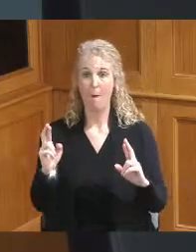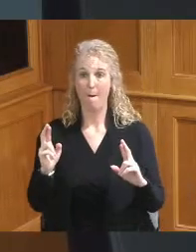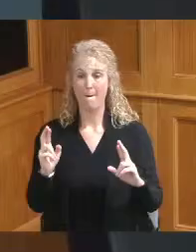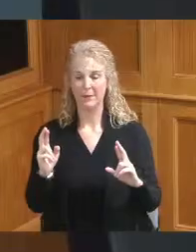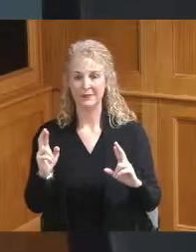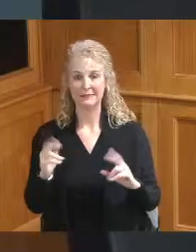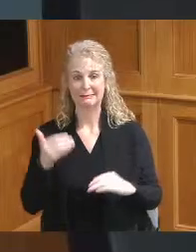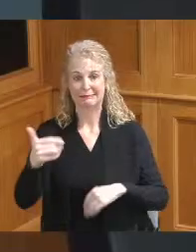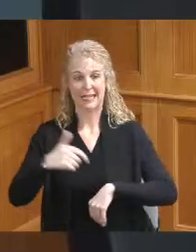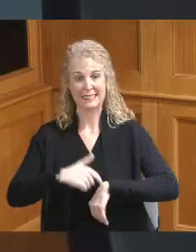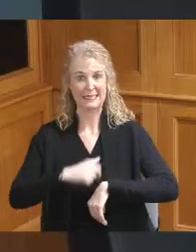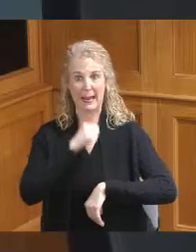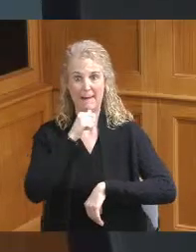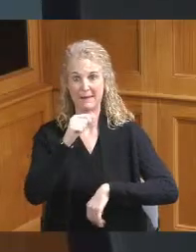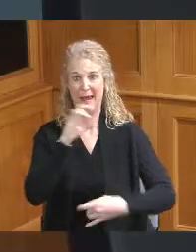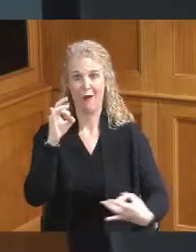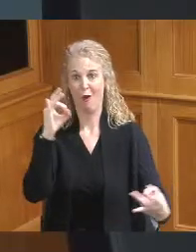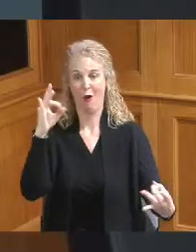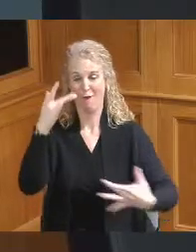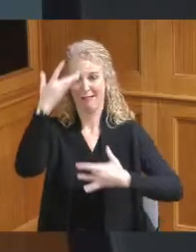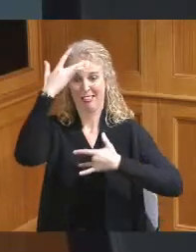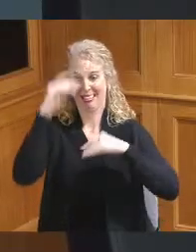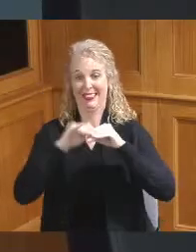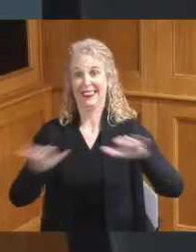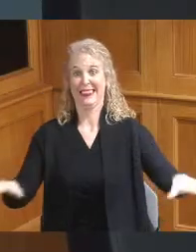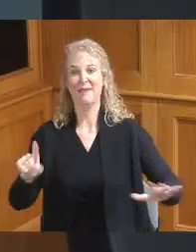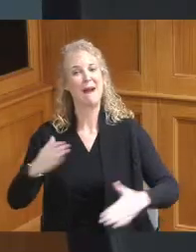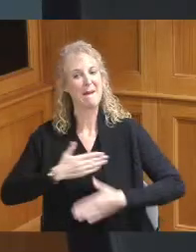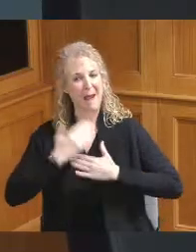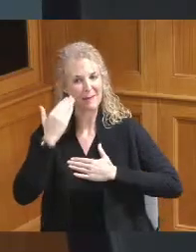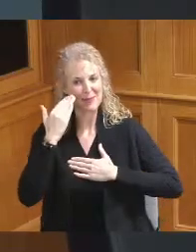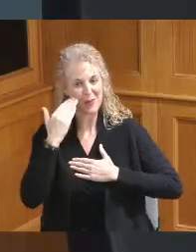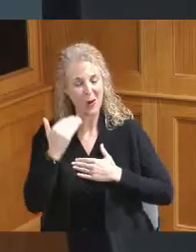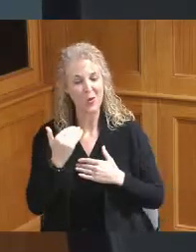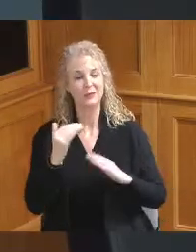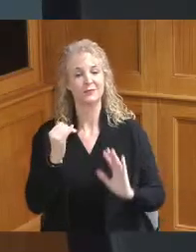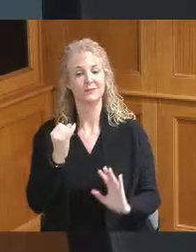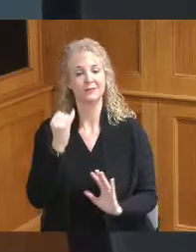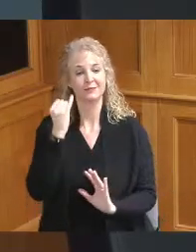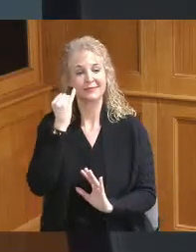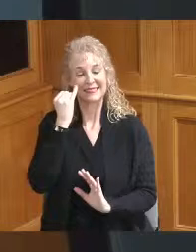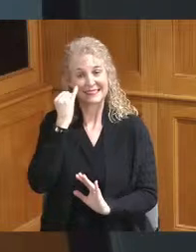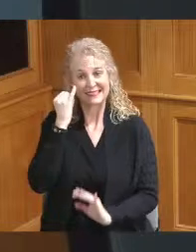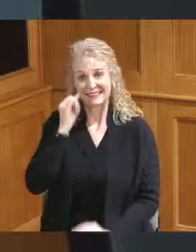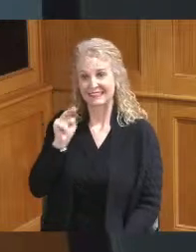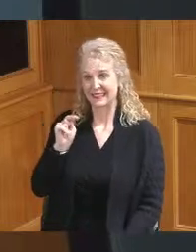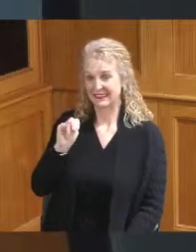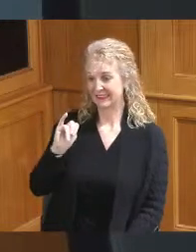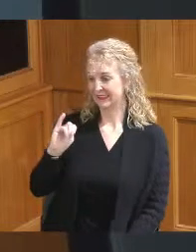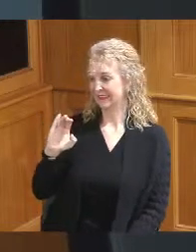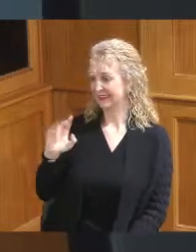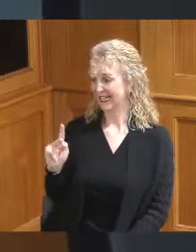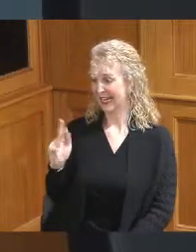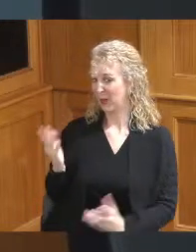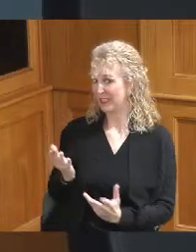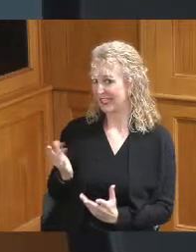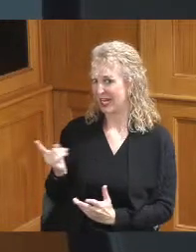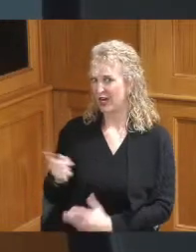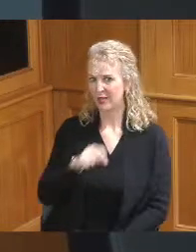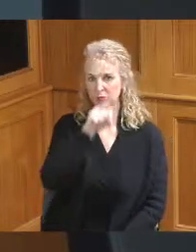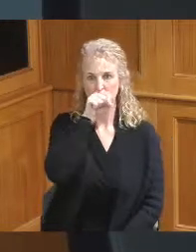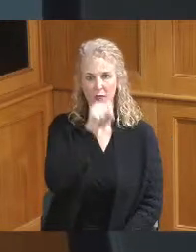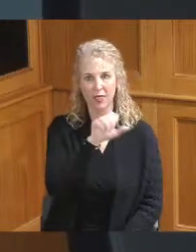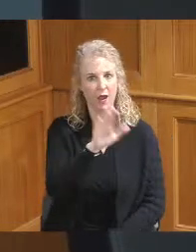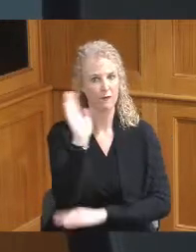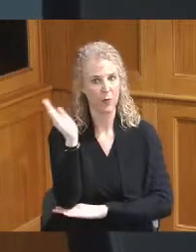middle of a pandemic, but it is good to know that we're ready. I mean, if Nick Crosley were here, he'd be loving this presentation,